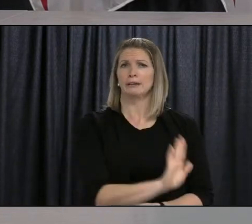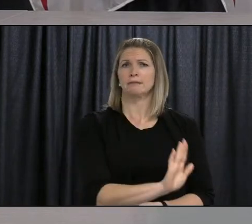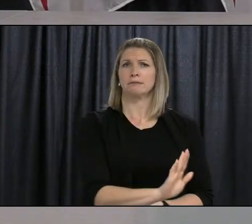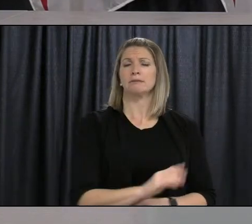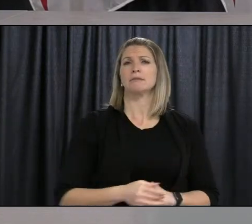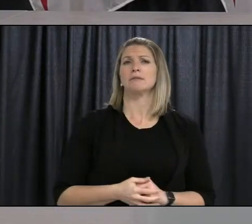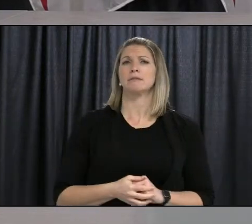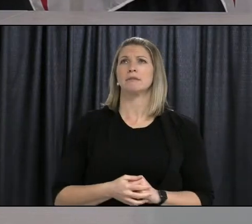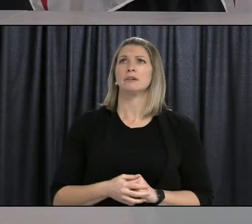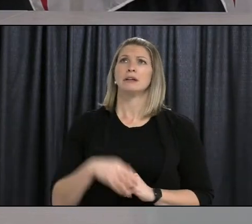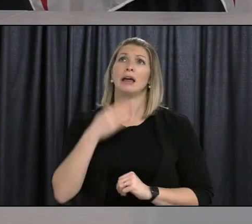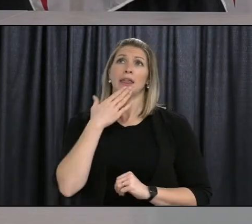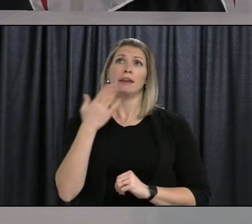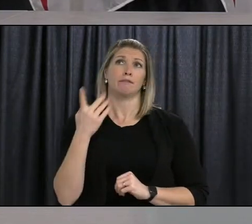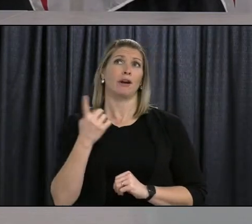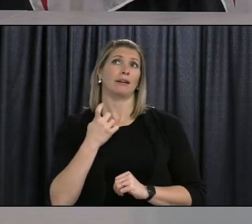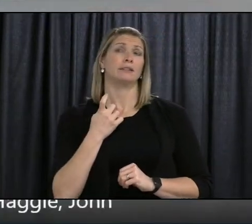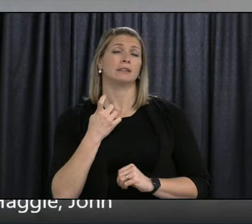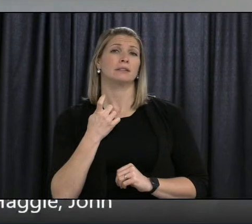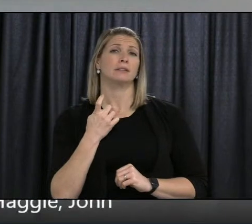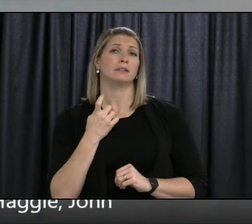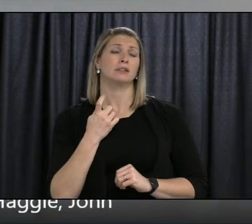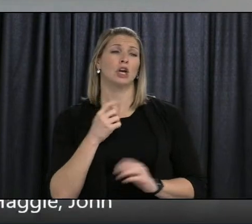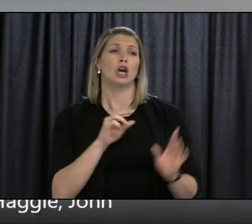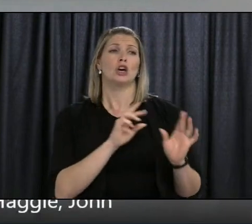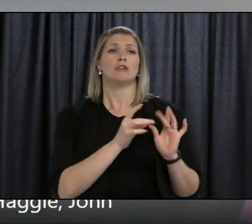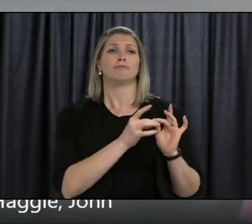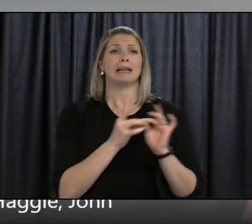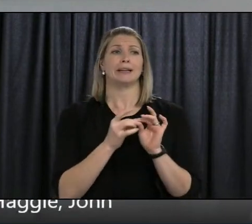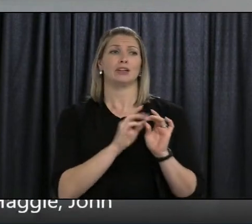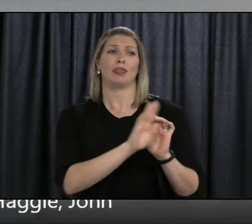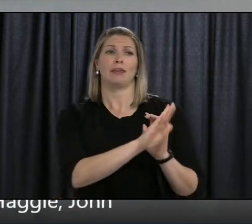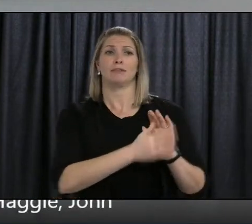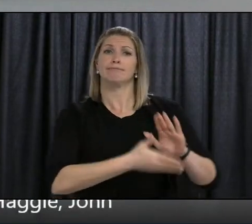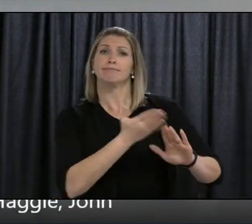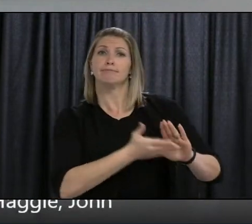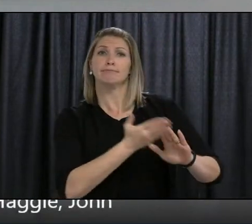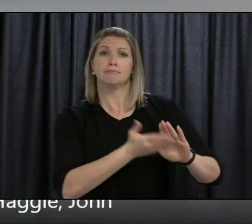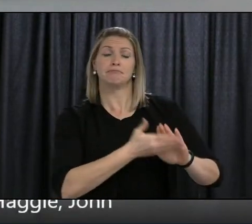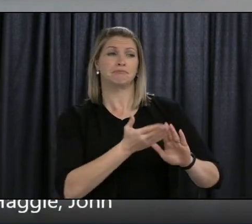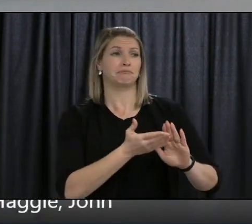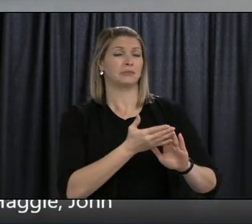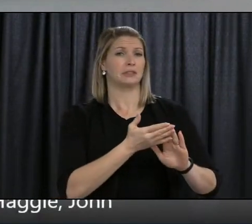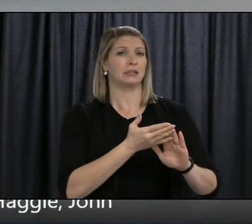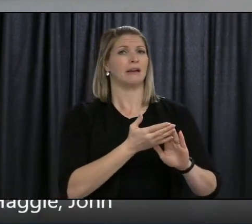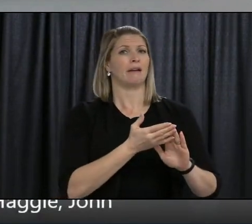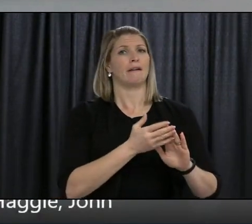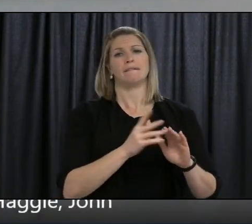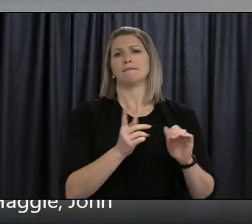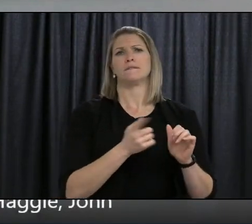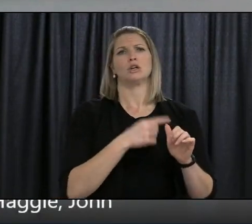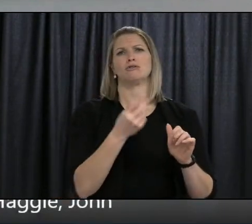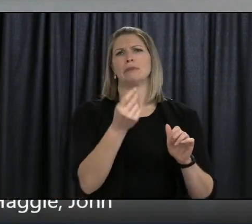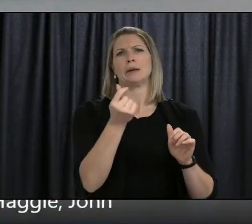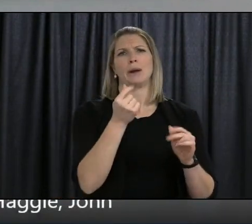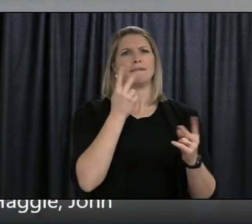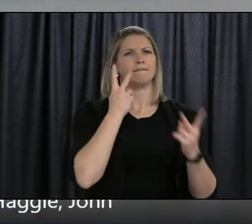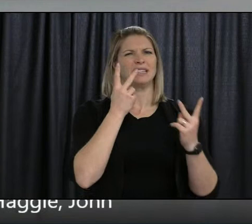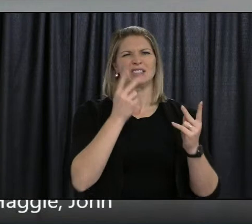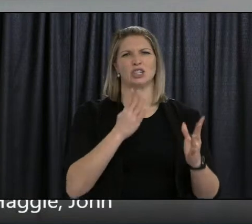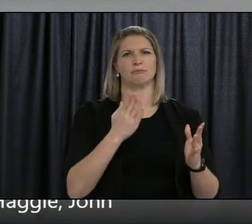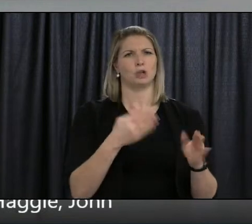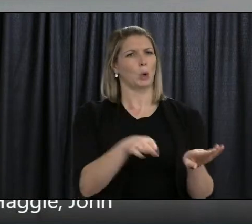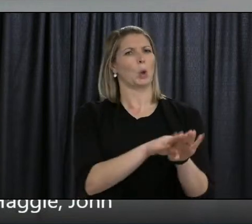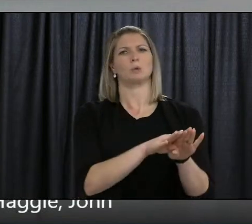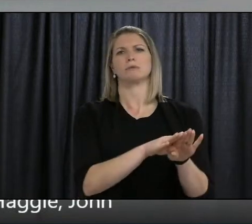Certainly. Thank you very much, Peter. From the point of view of the operations of the health centre, visiting was restricted pretty